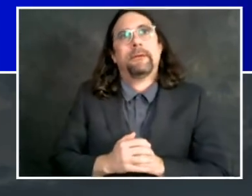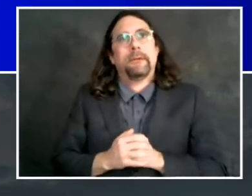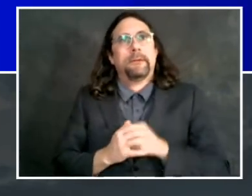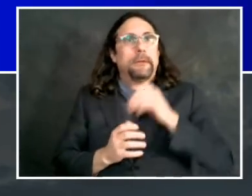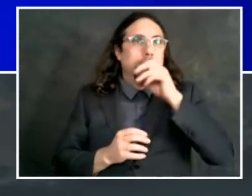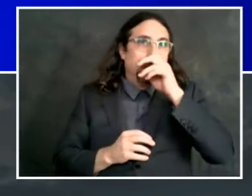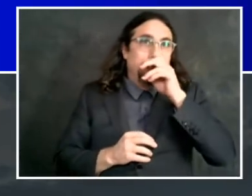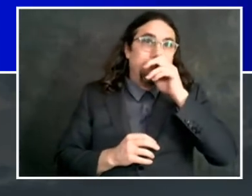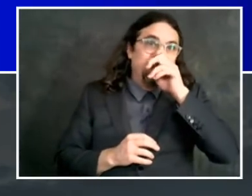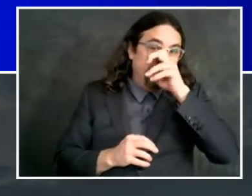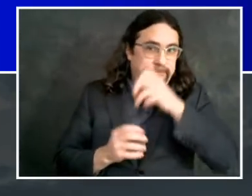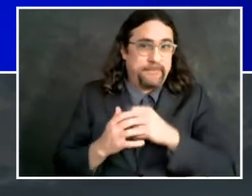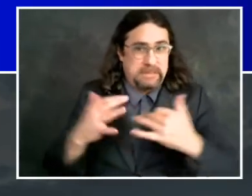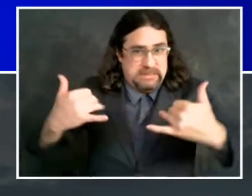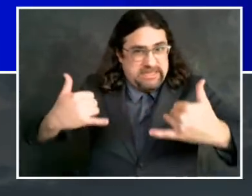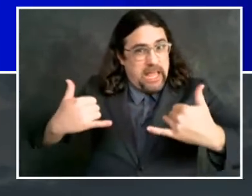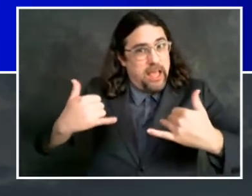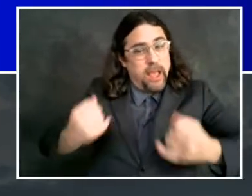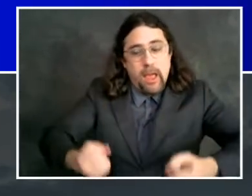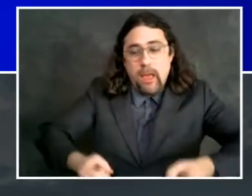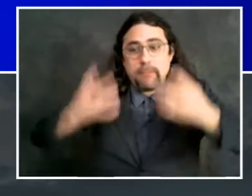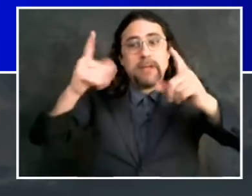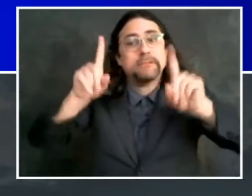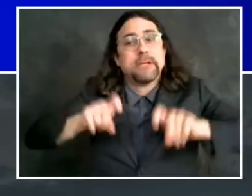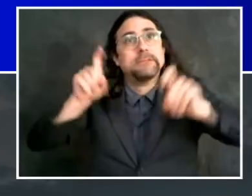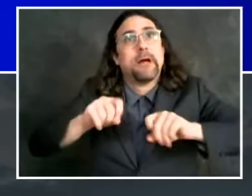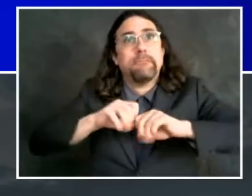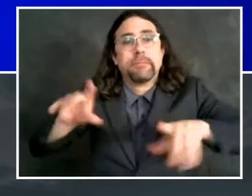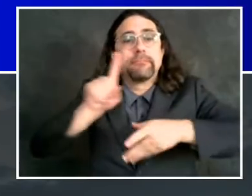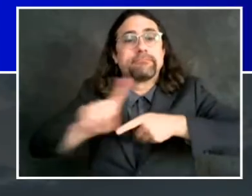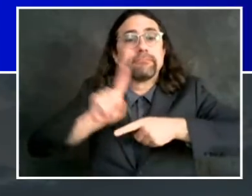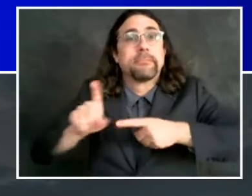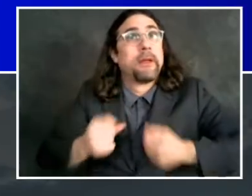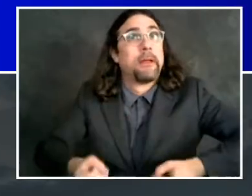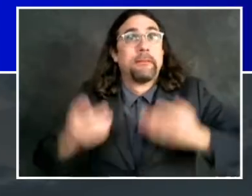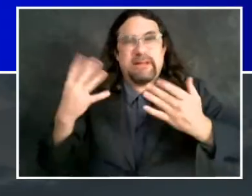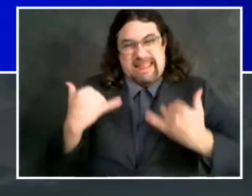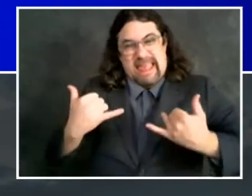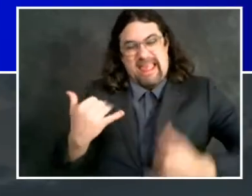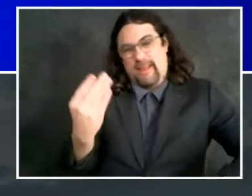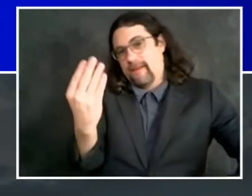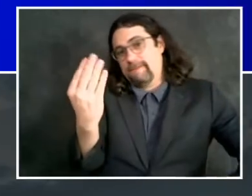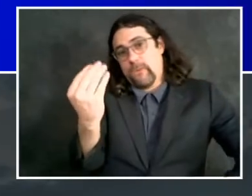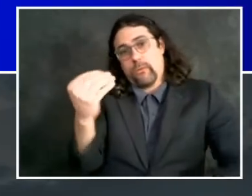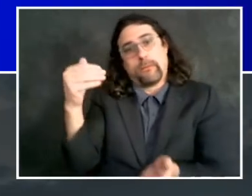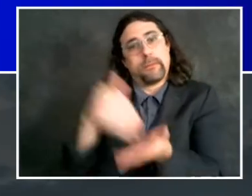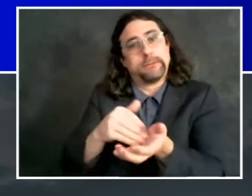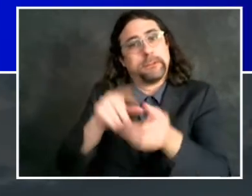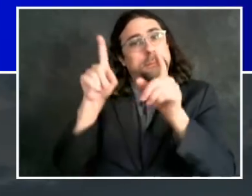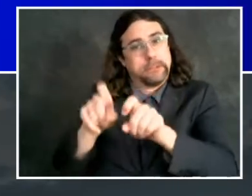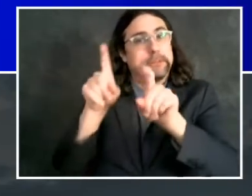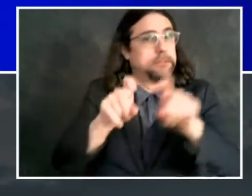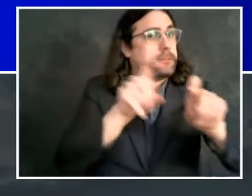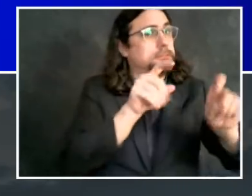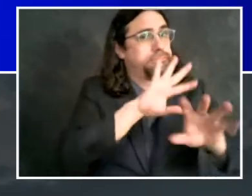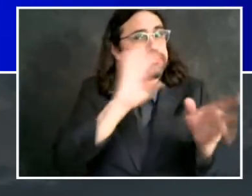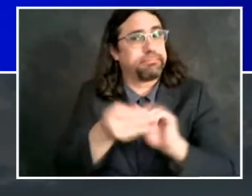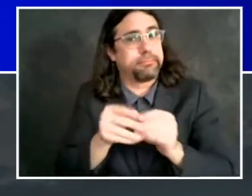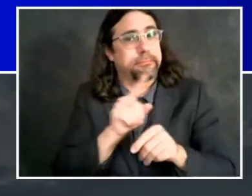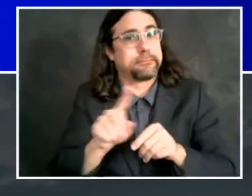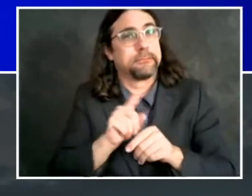faster the more we do it, more efficient the more we do it. By the week of May 4th, it'll be 35,000 tests a week. By the week of May